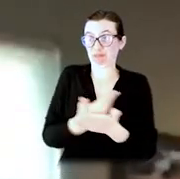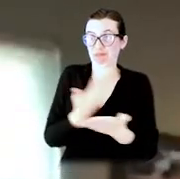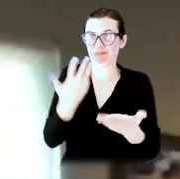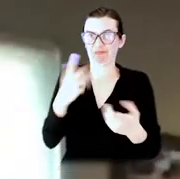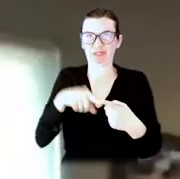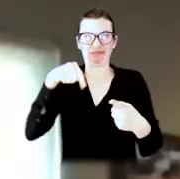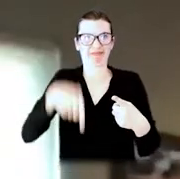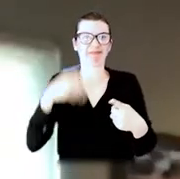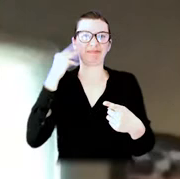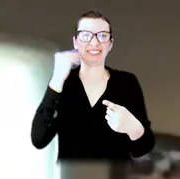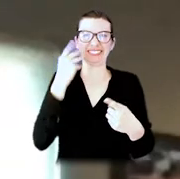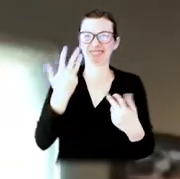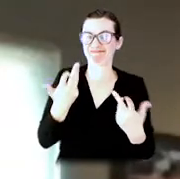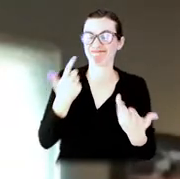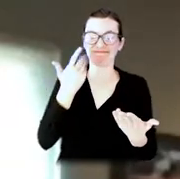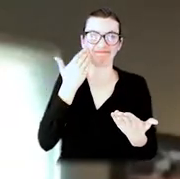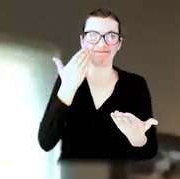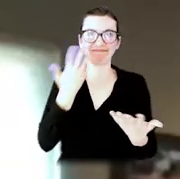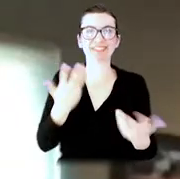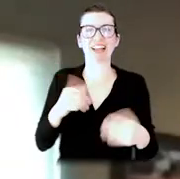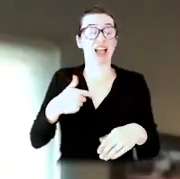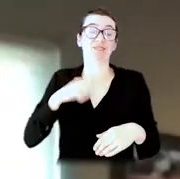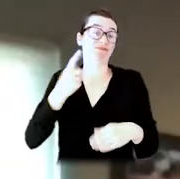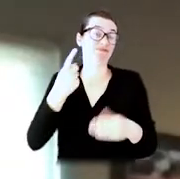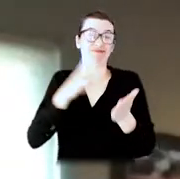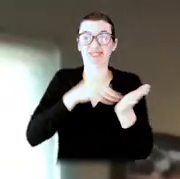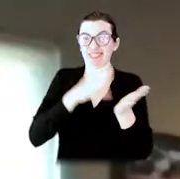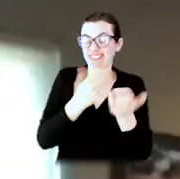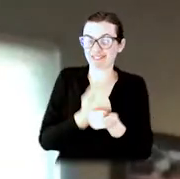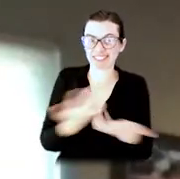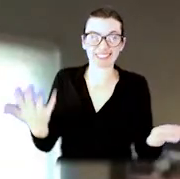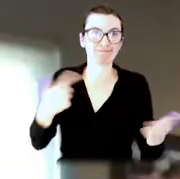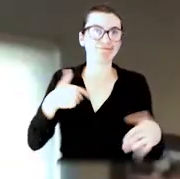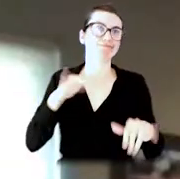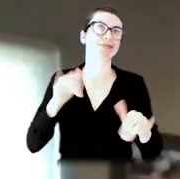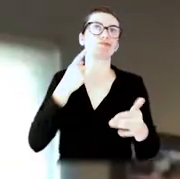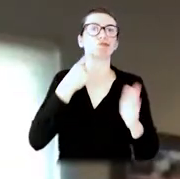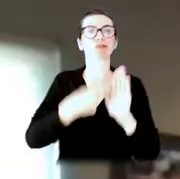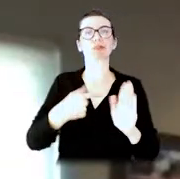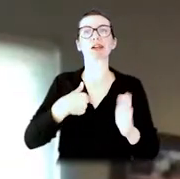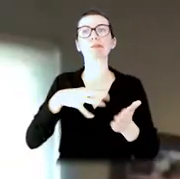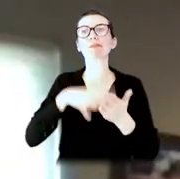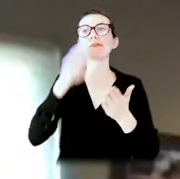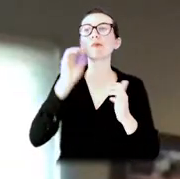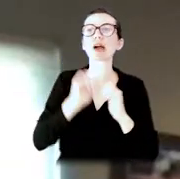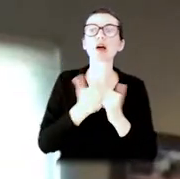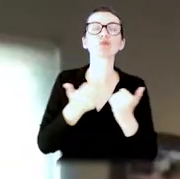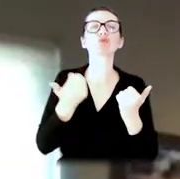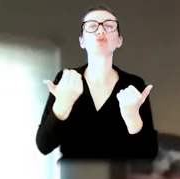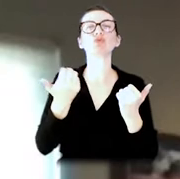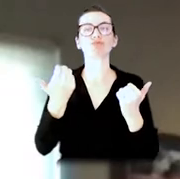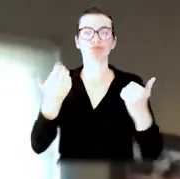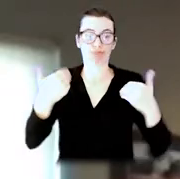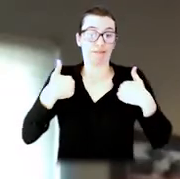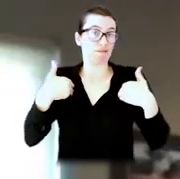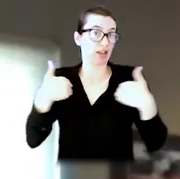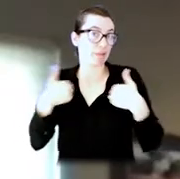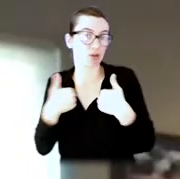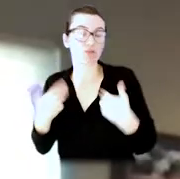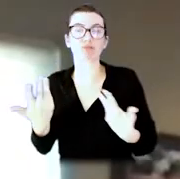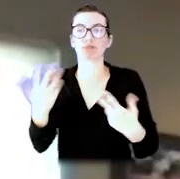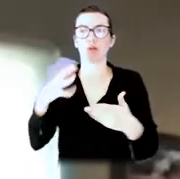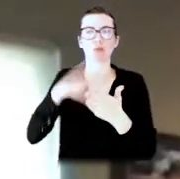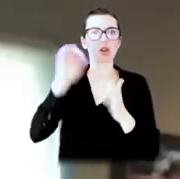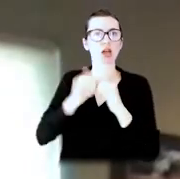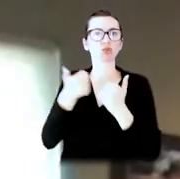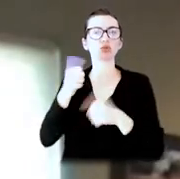I mean, it's just, I'm just learning everything. Like, I'm learning how to, you know, just have an animal, and I'm learning how to work with a service